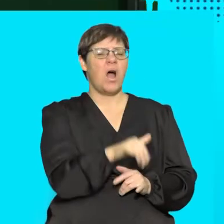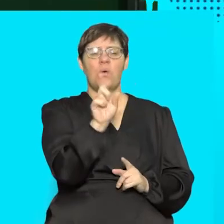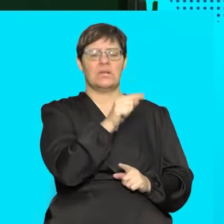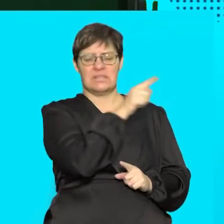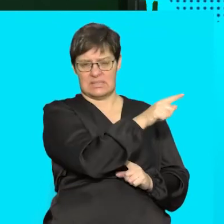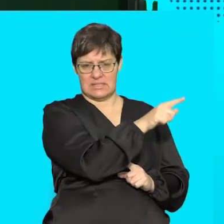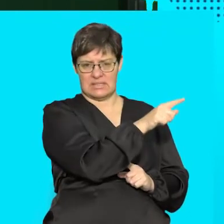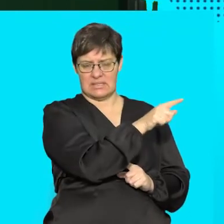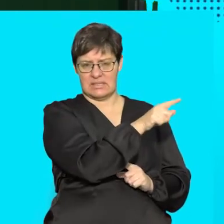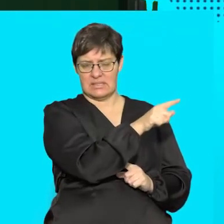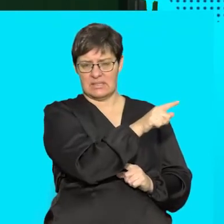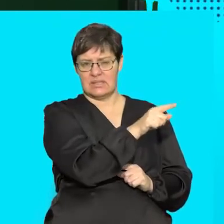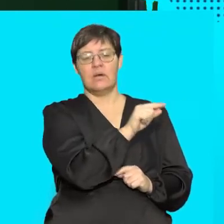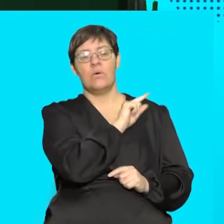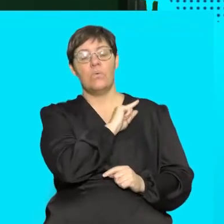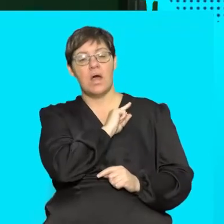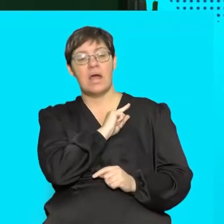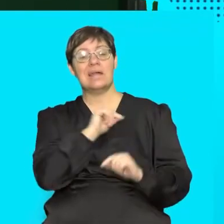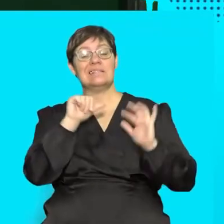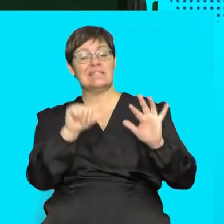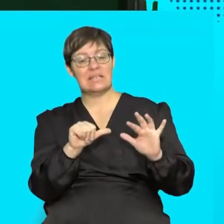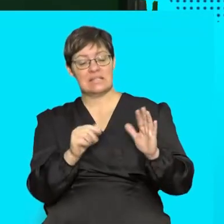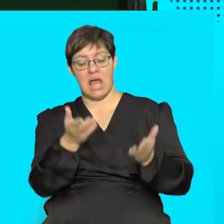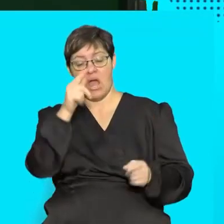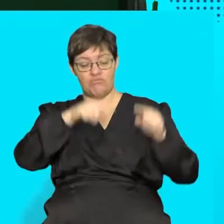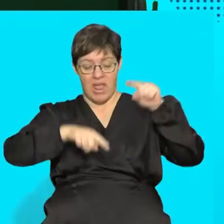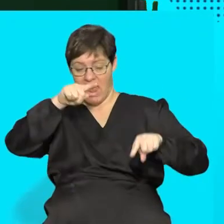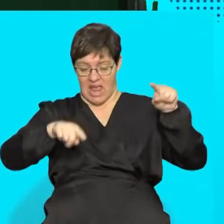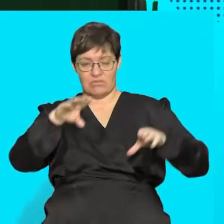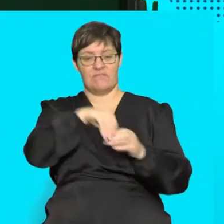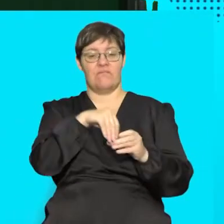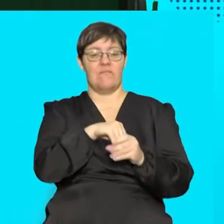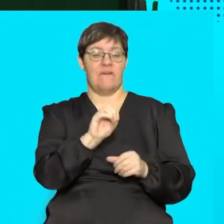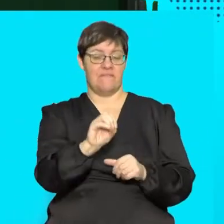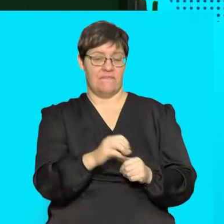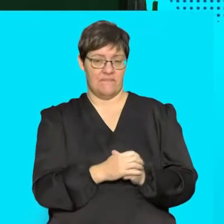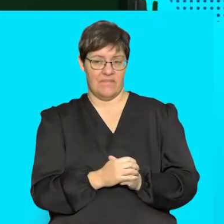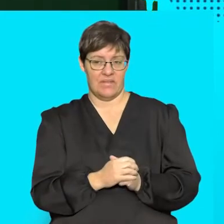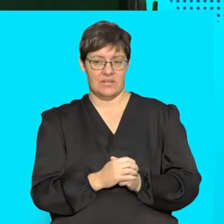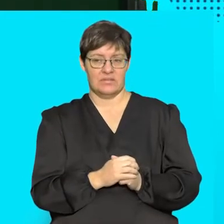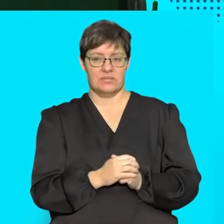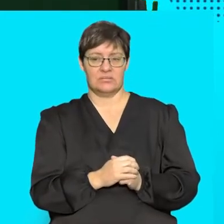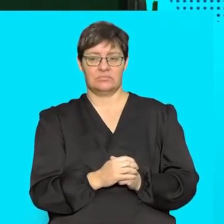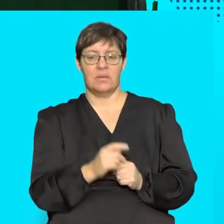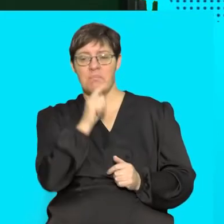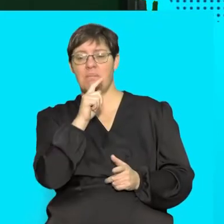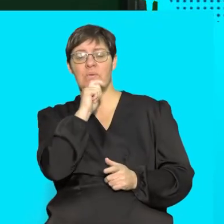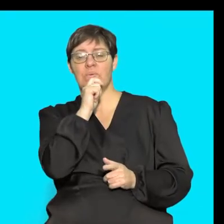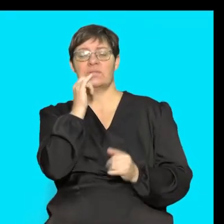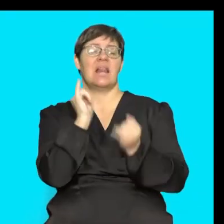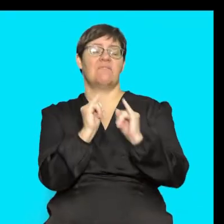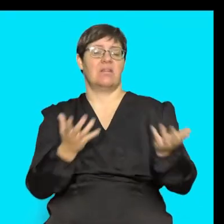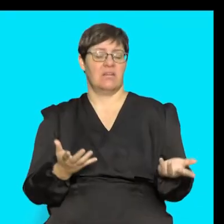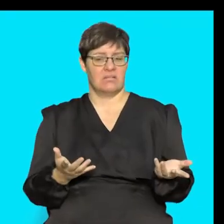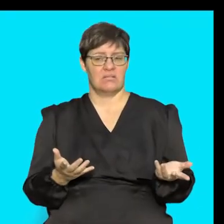I'm interpolating because 6 is within the range. What if I use